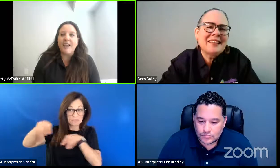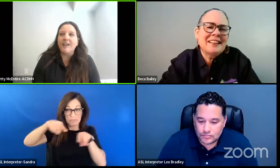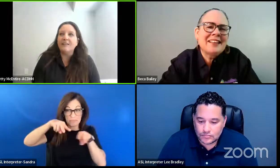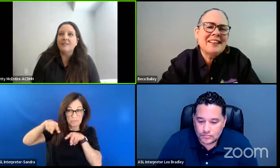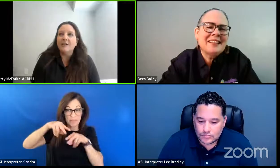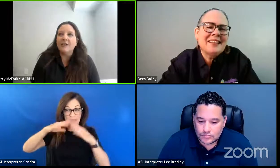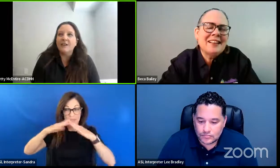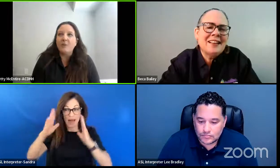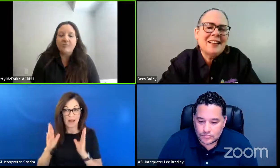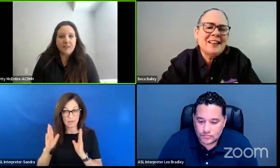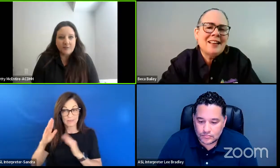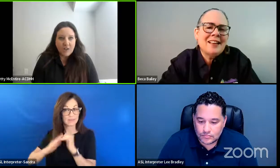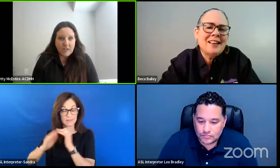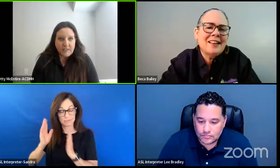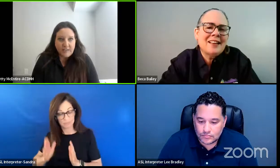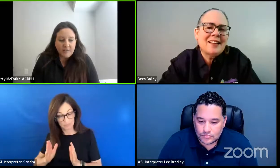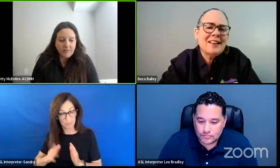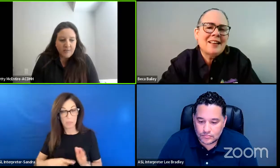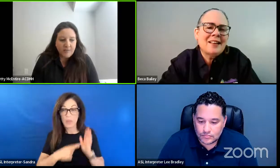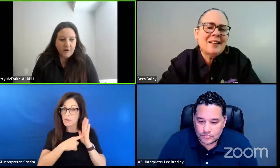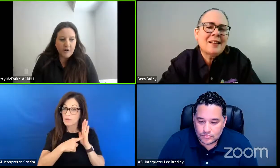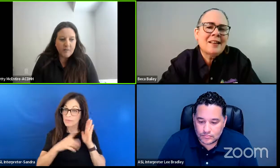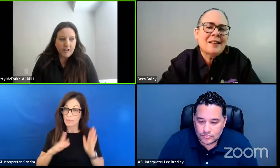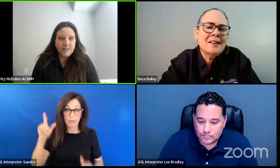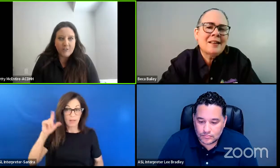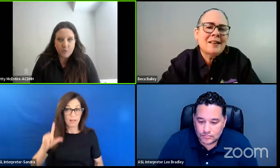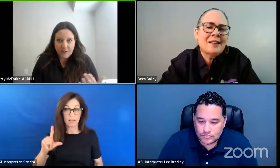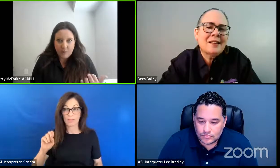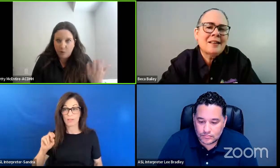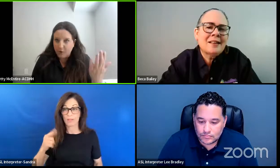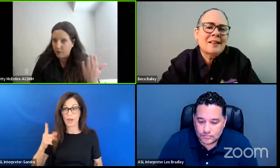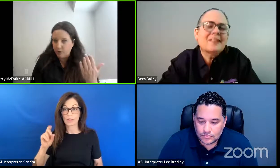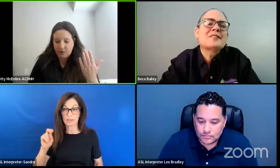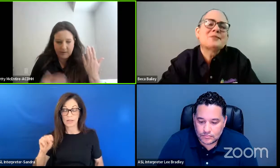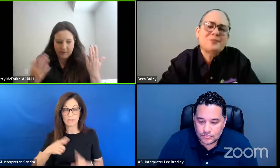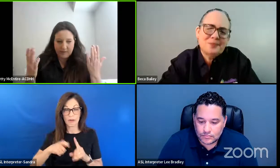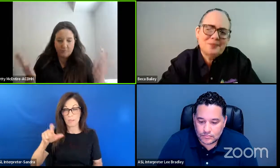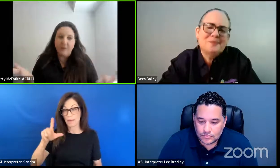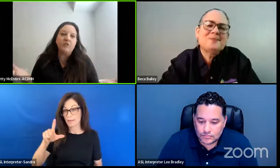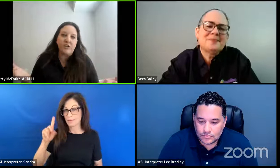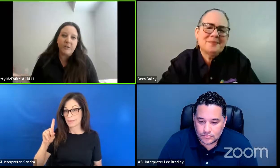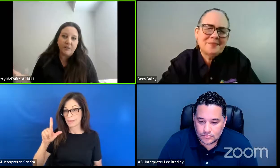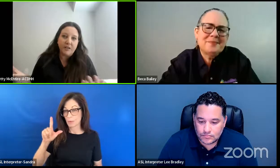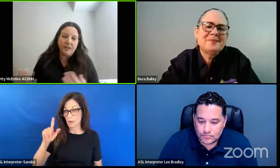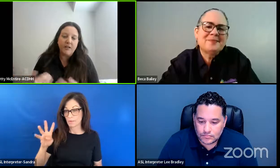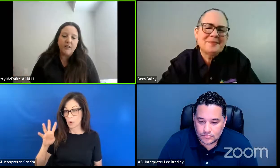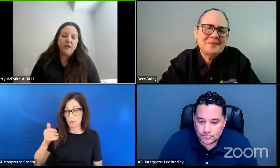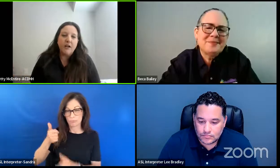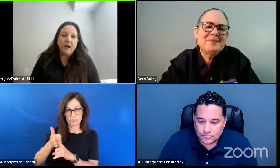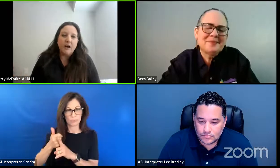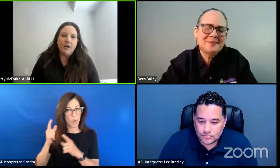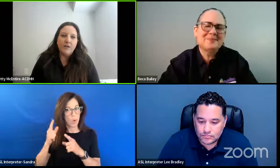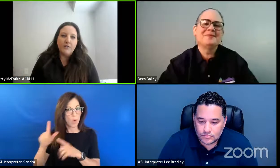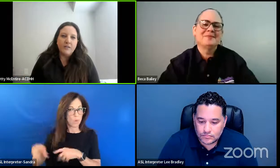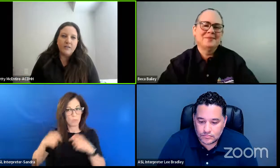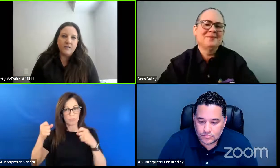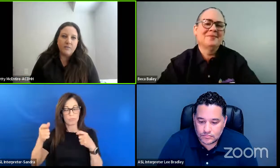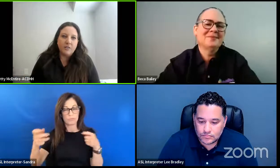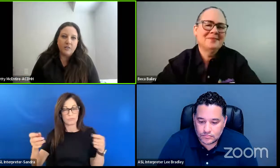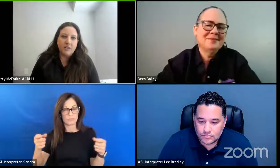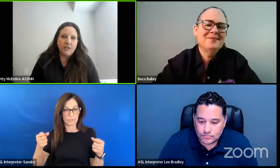House, and Representative Longden from LD24, who is a big champion